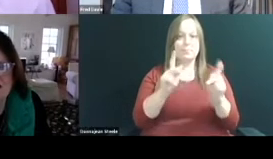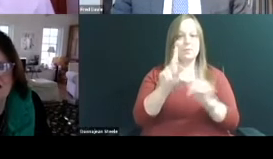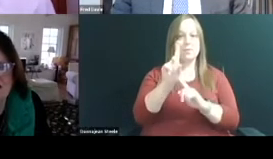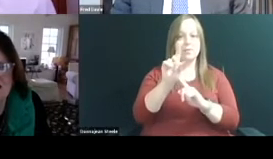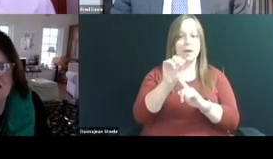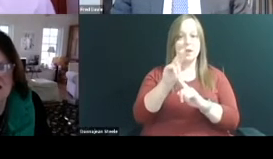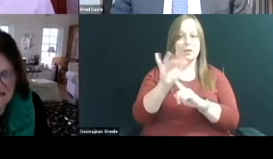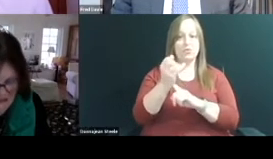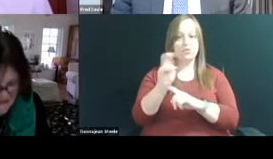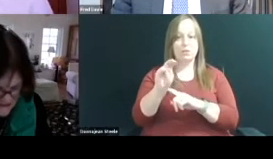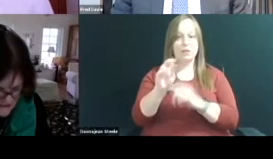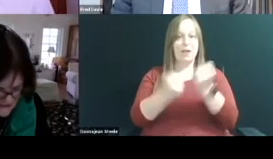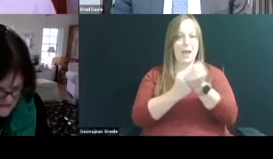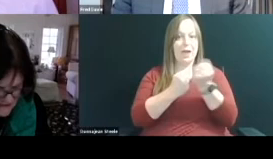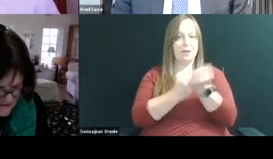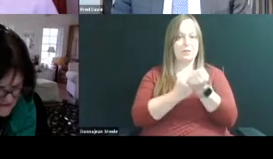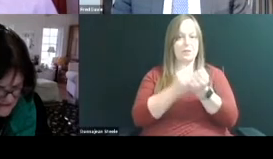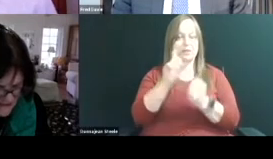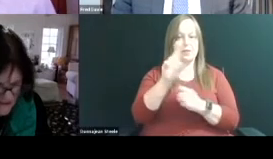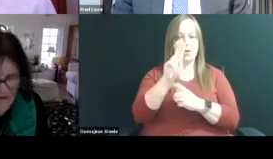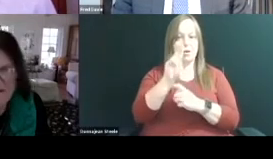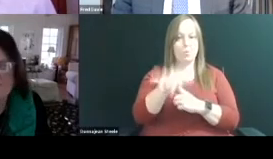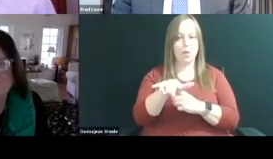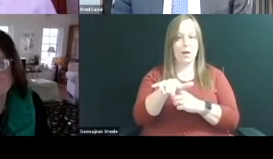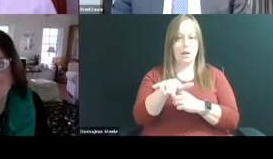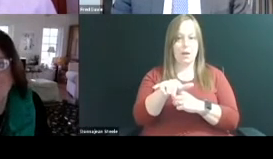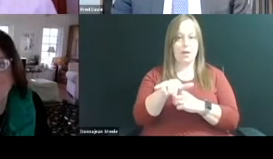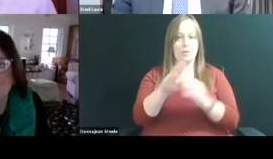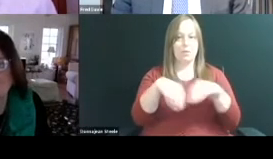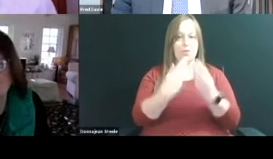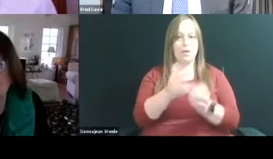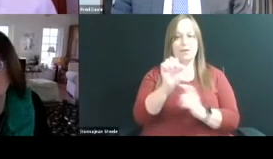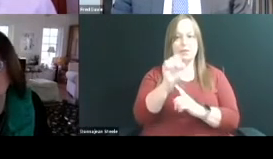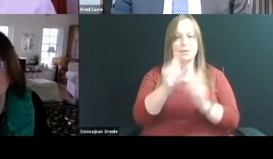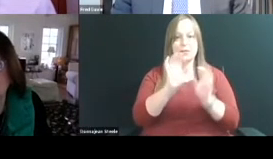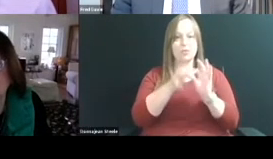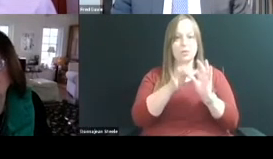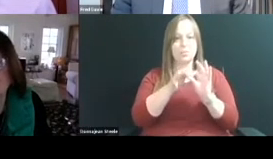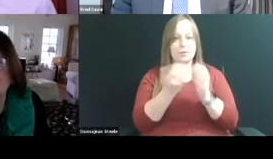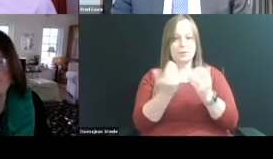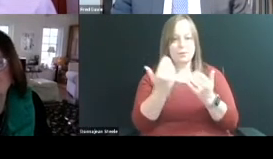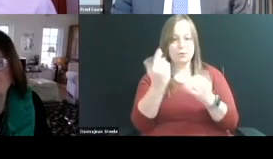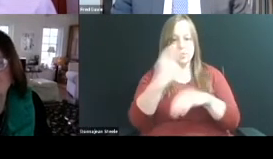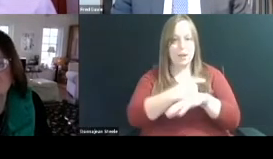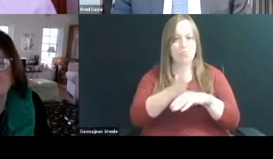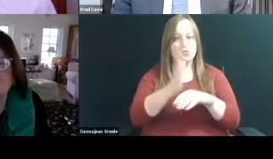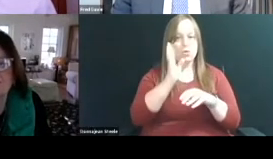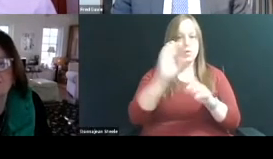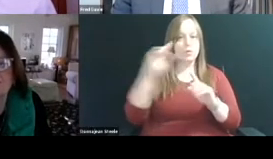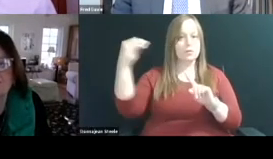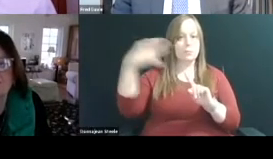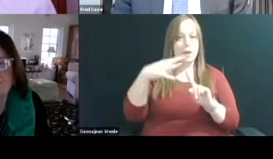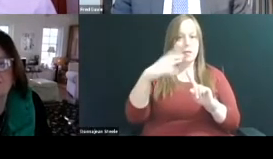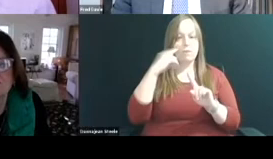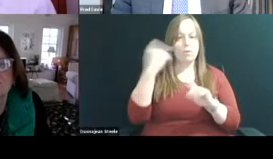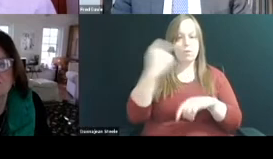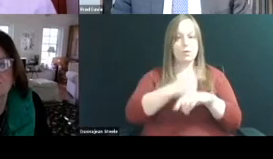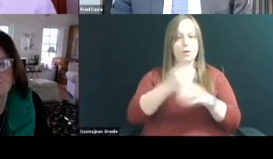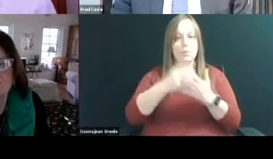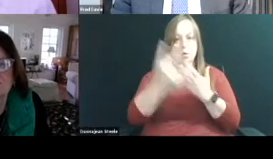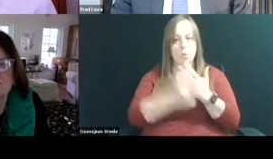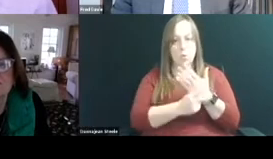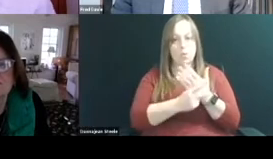Donna Jean, an advocate at Disability Rights New York, is providing ASL today. She will be spotlighted for today's